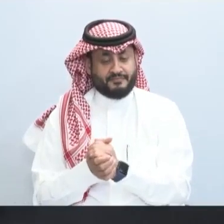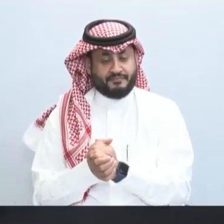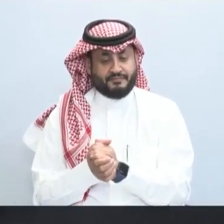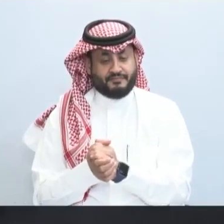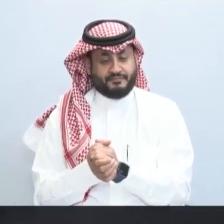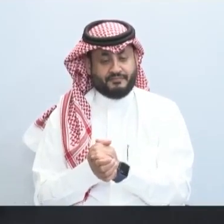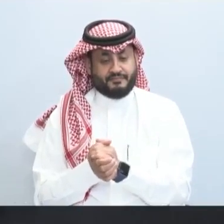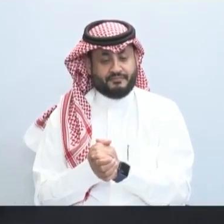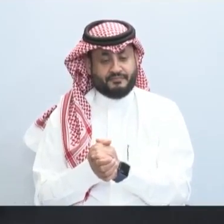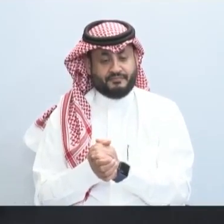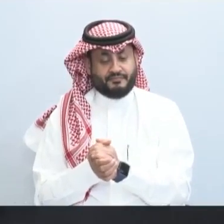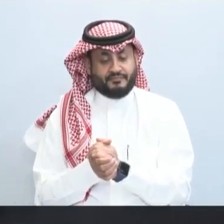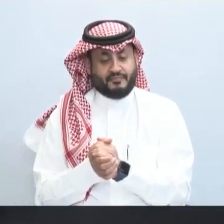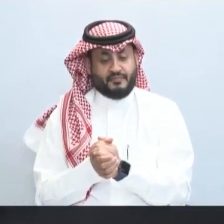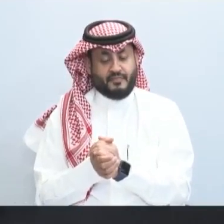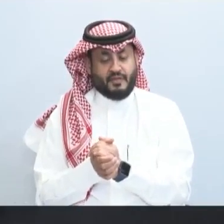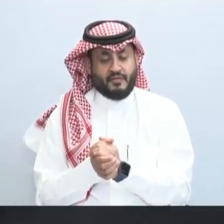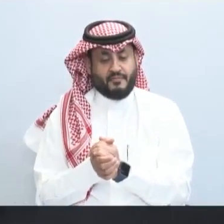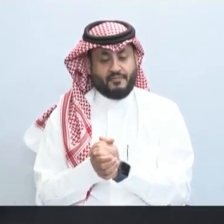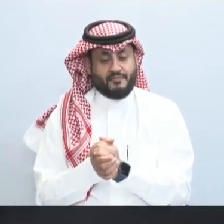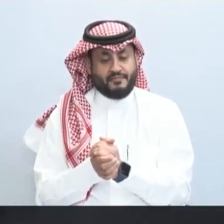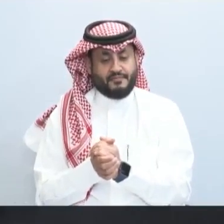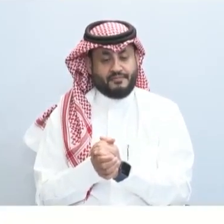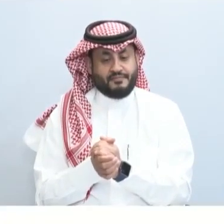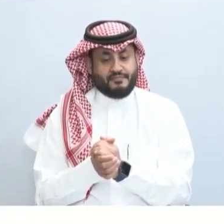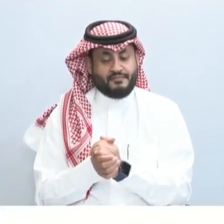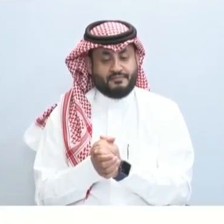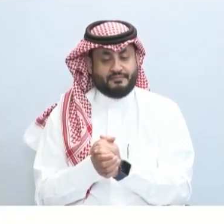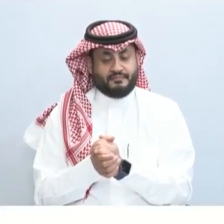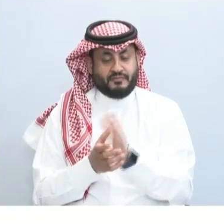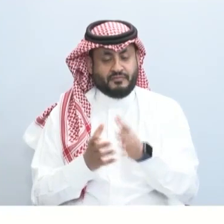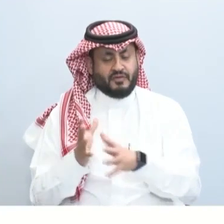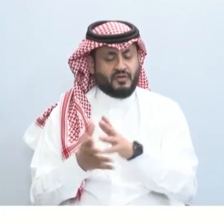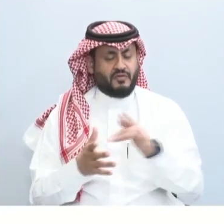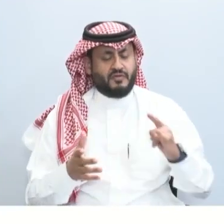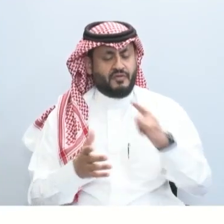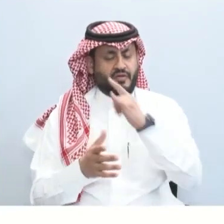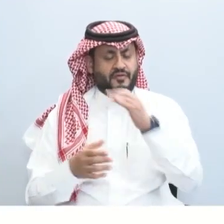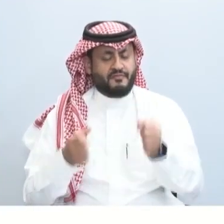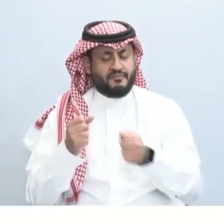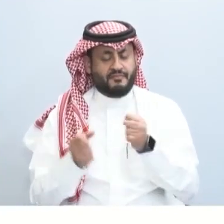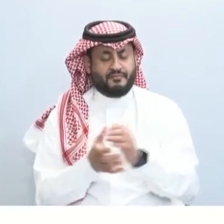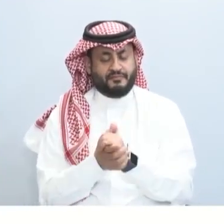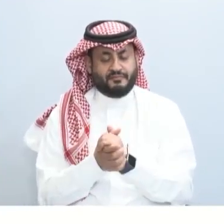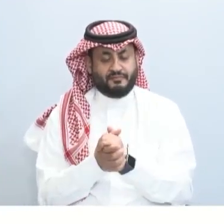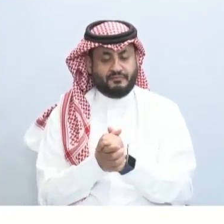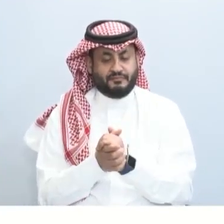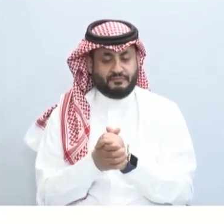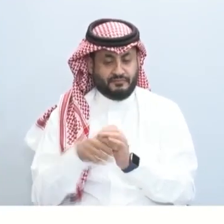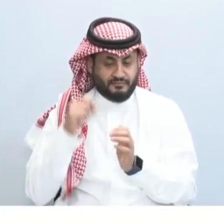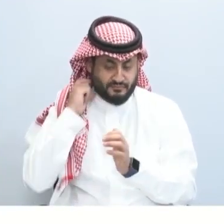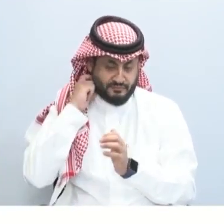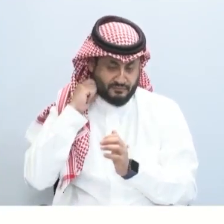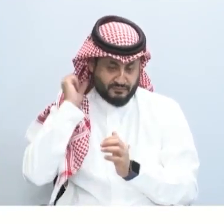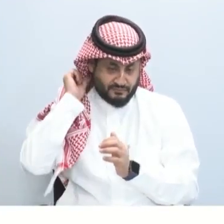even more interesting about the traveling game, about the traveling game, which